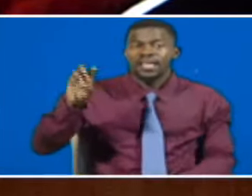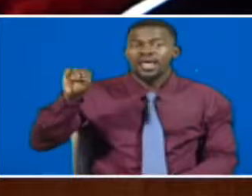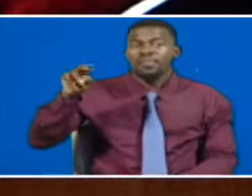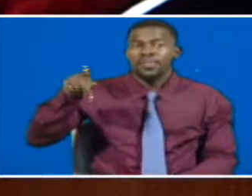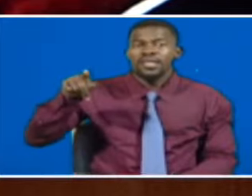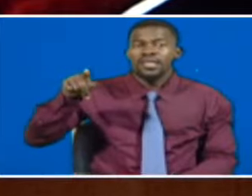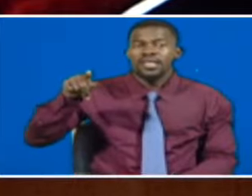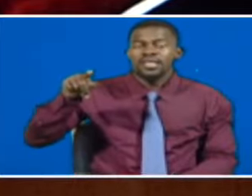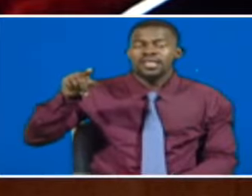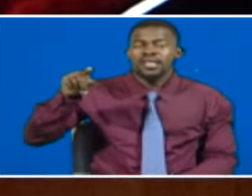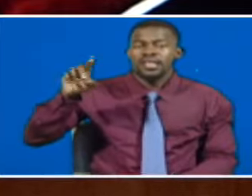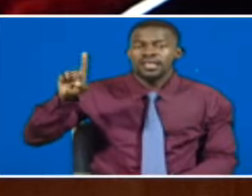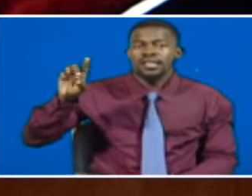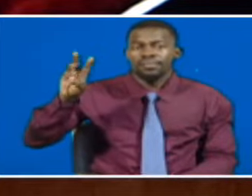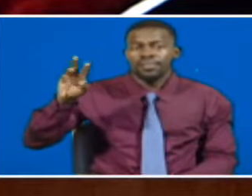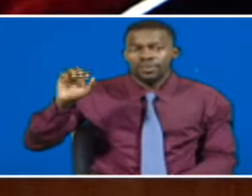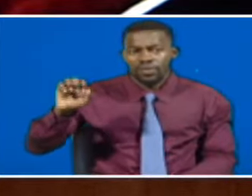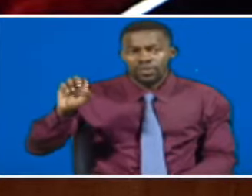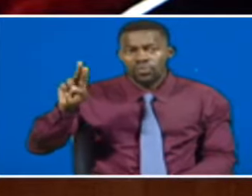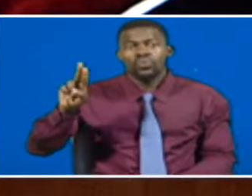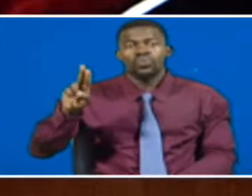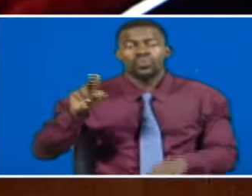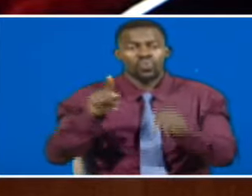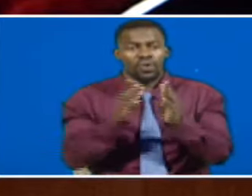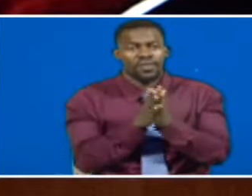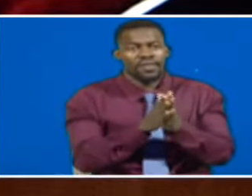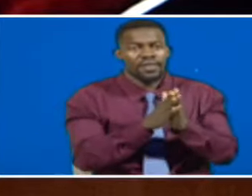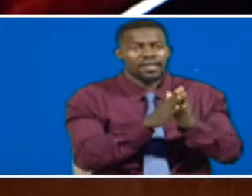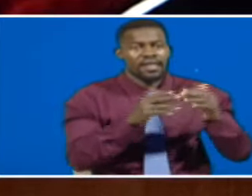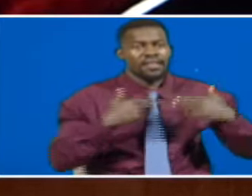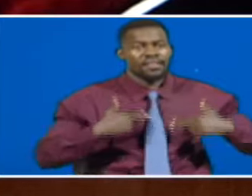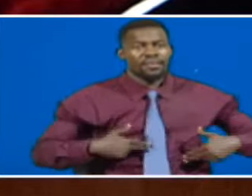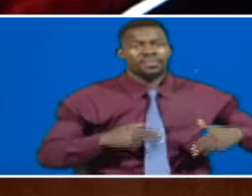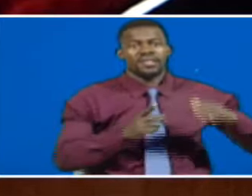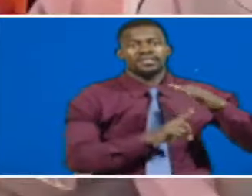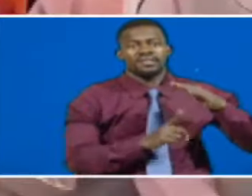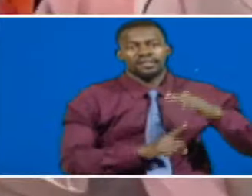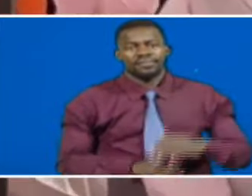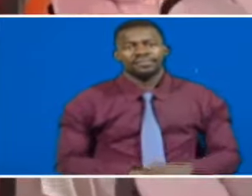and the Ministry of Health, as Elvis Kusge details.